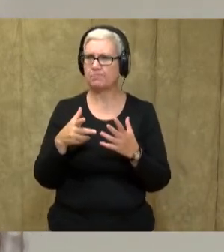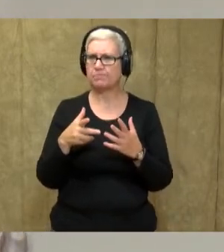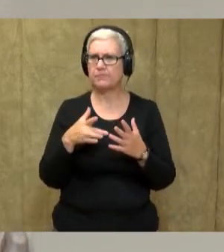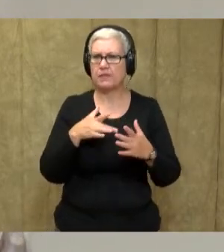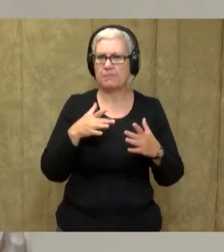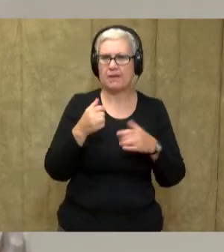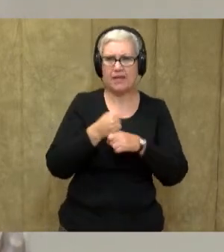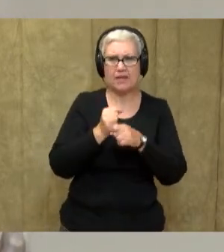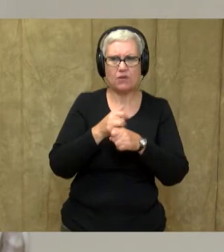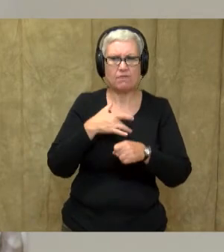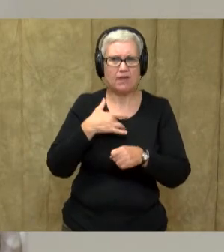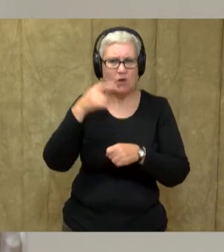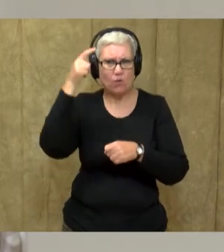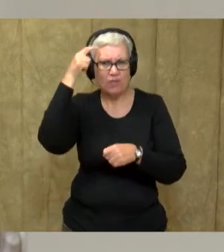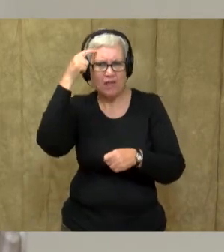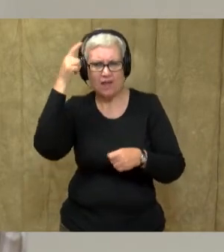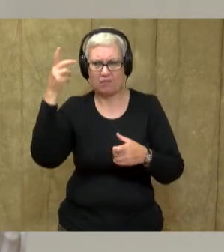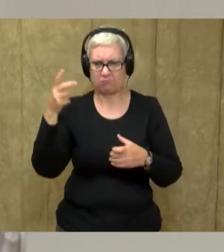right and wrong?